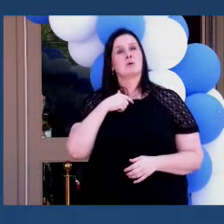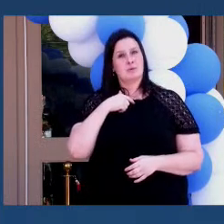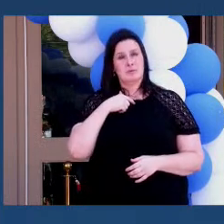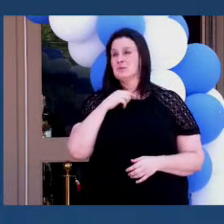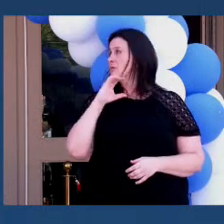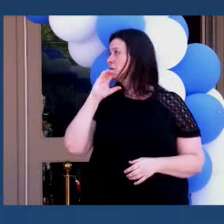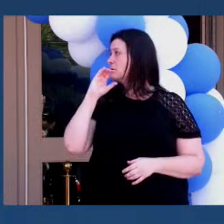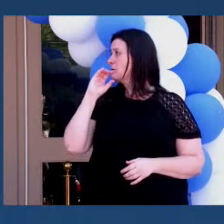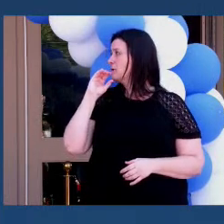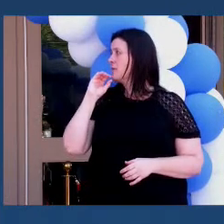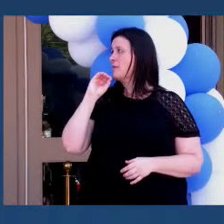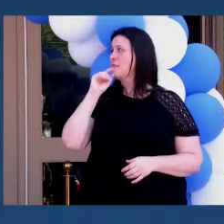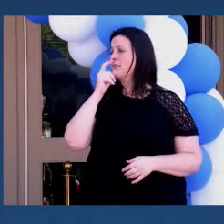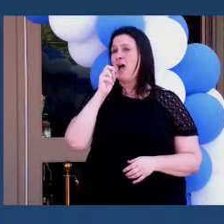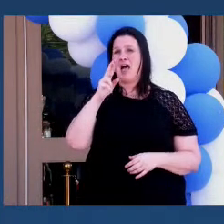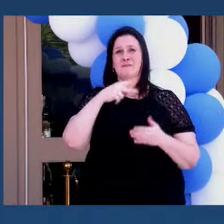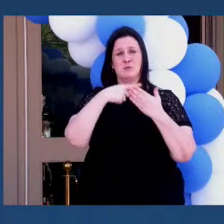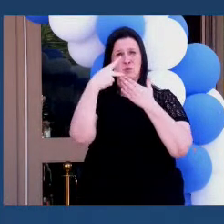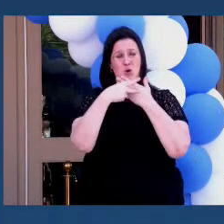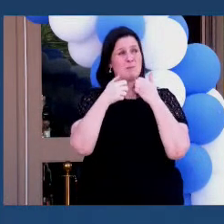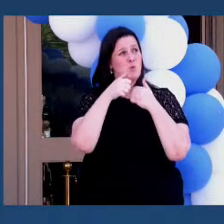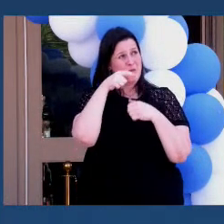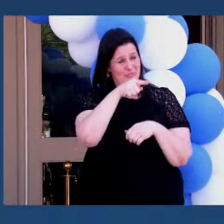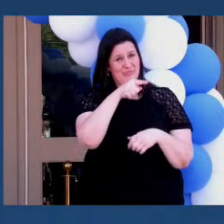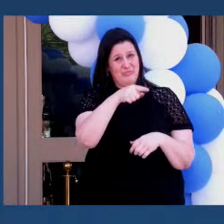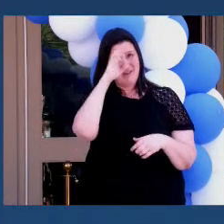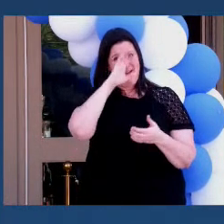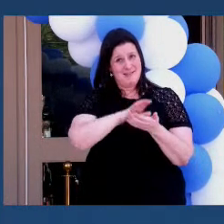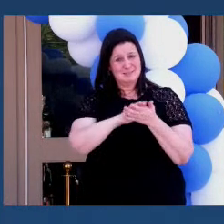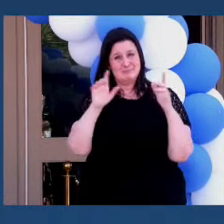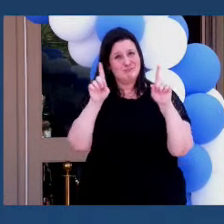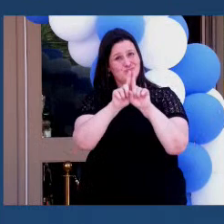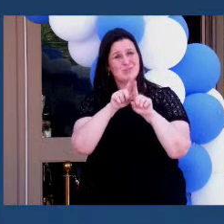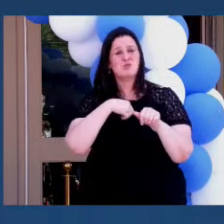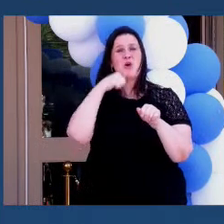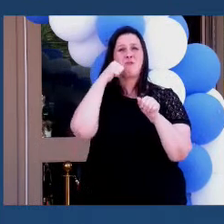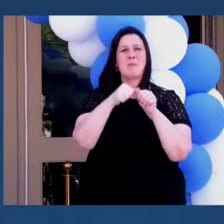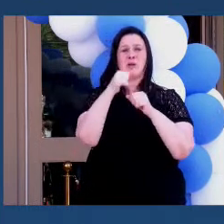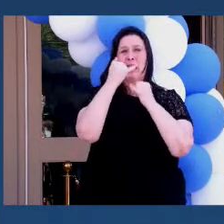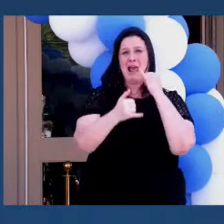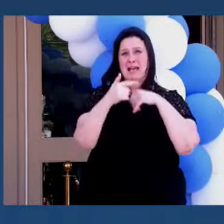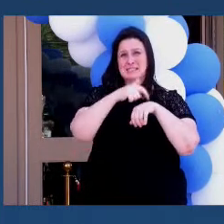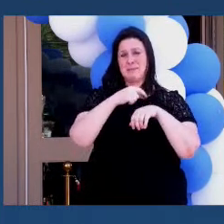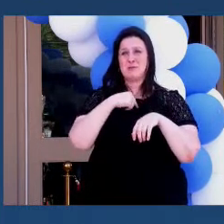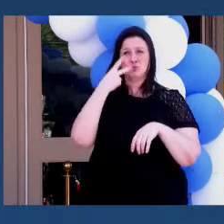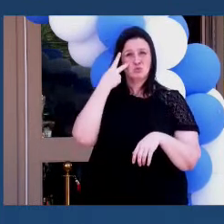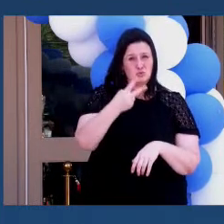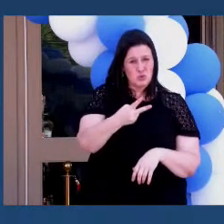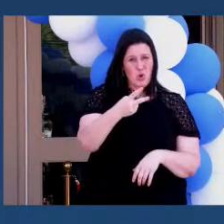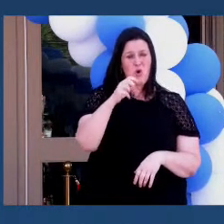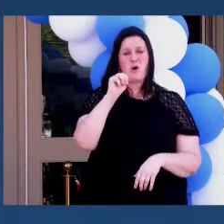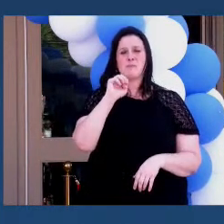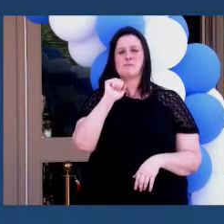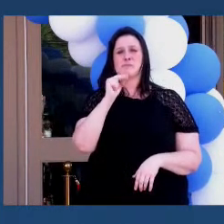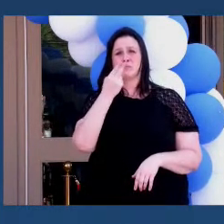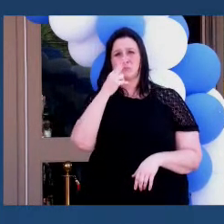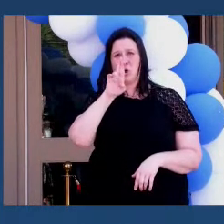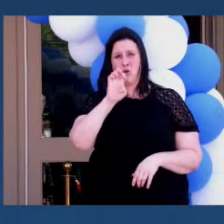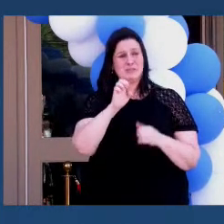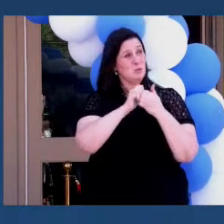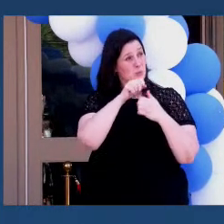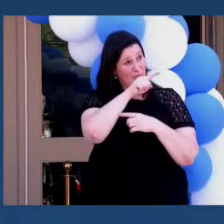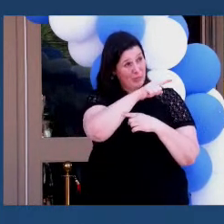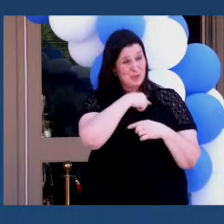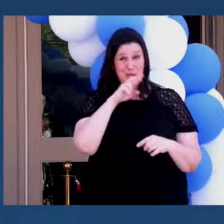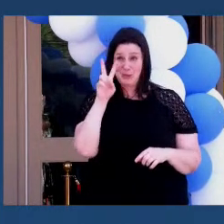Oliver program with him. And I remember the last time I saw him was with you,